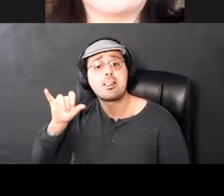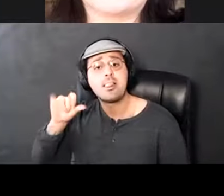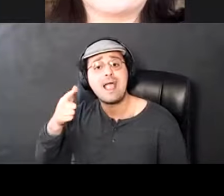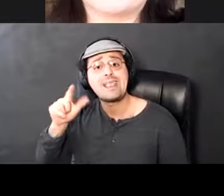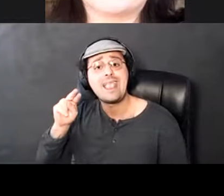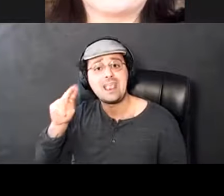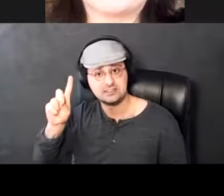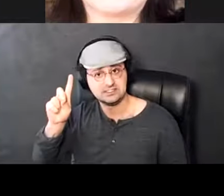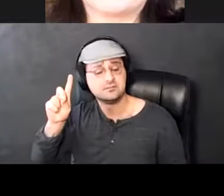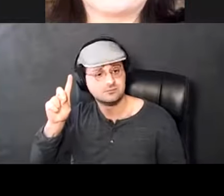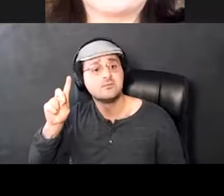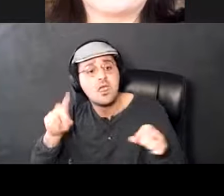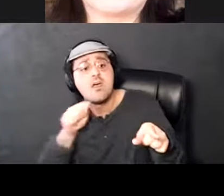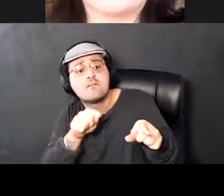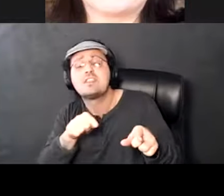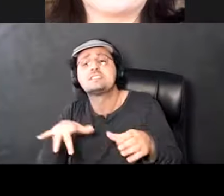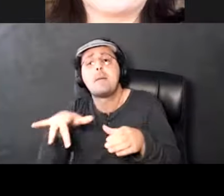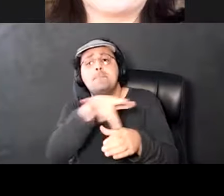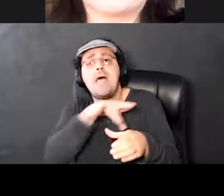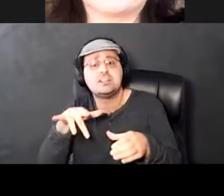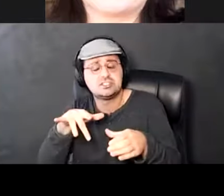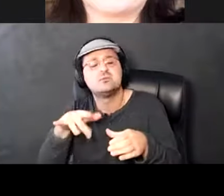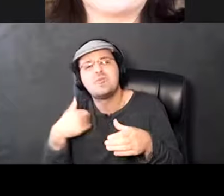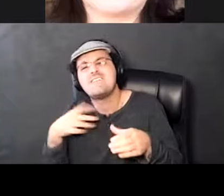patched inhibits this other protein called smoothened.